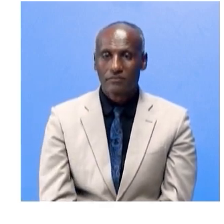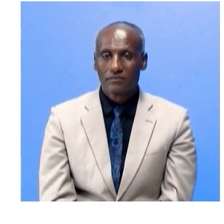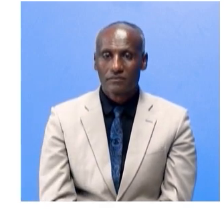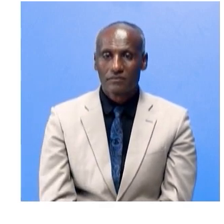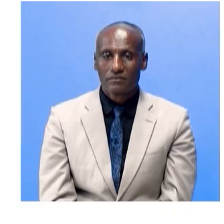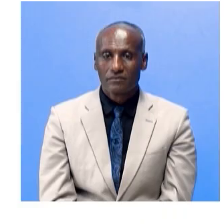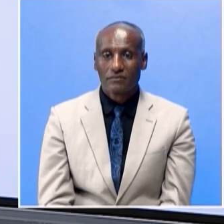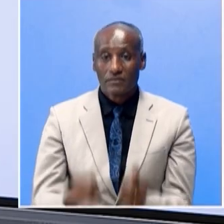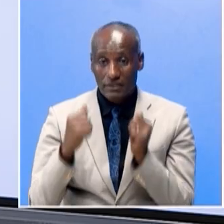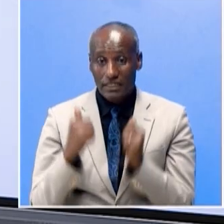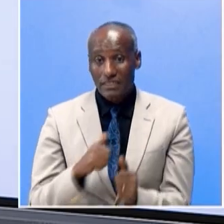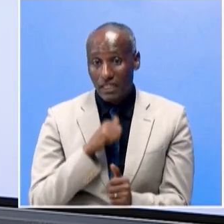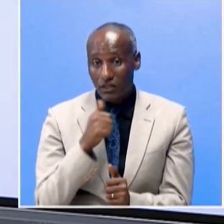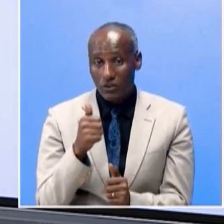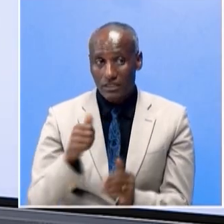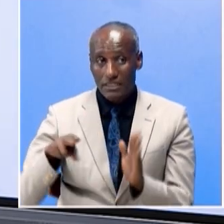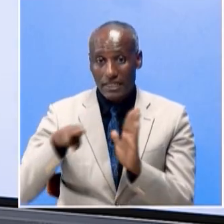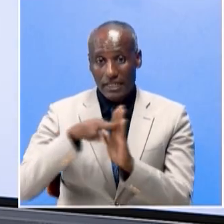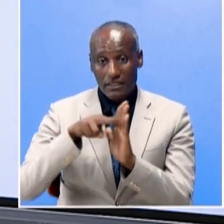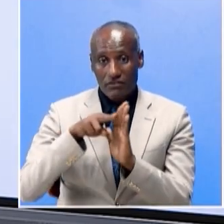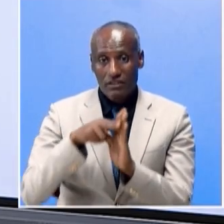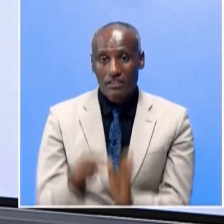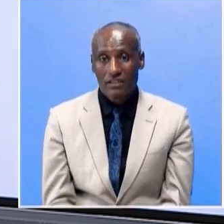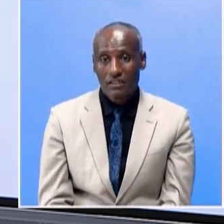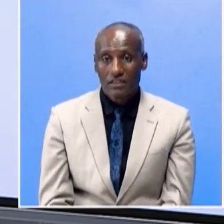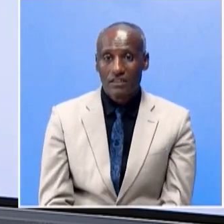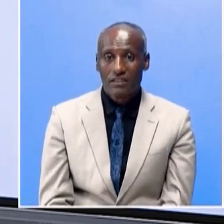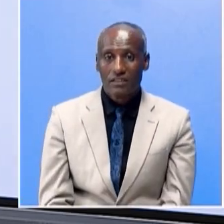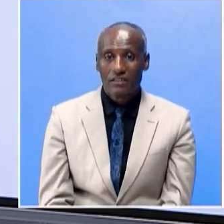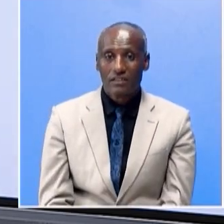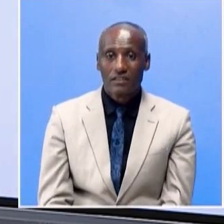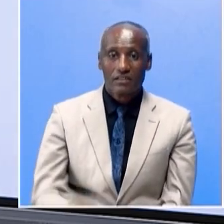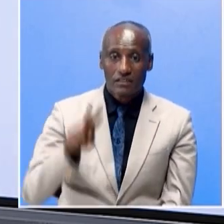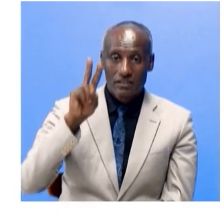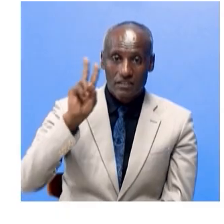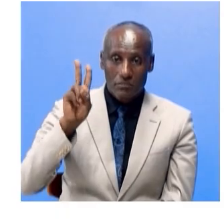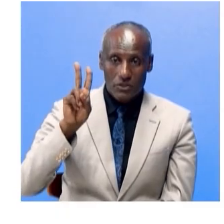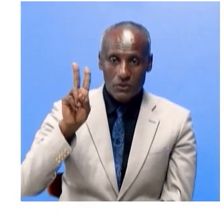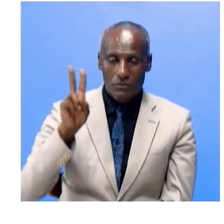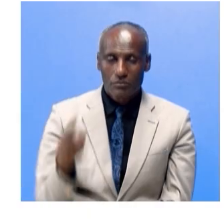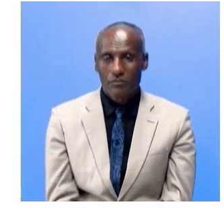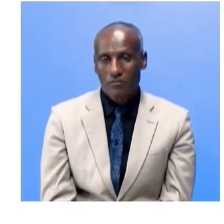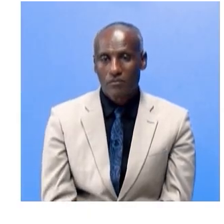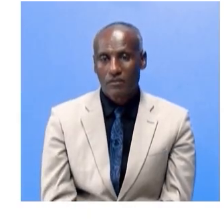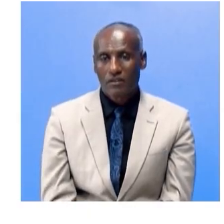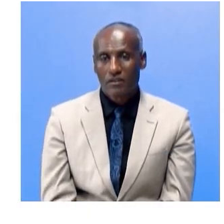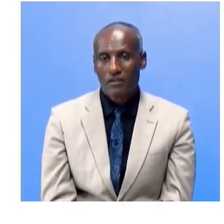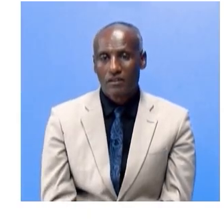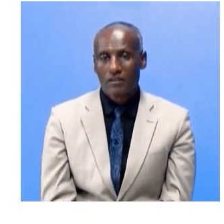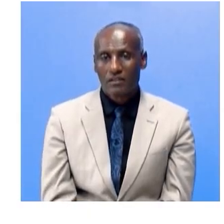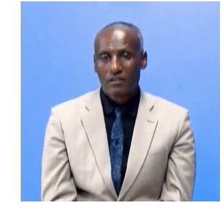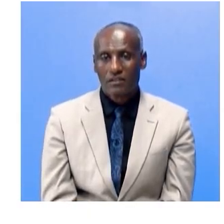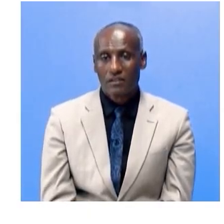Here is a cannot. It's a negative marker. Eh? Nice. What about the next one? And that's why we can